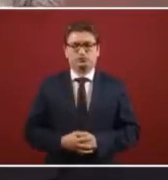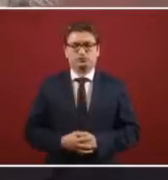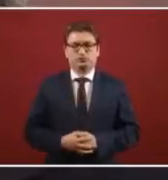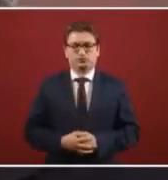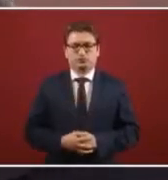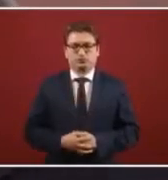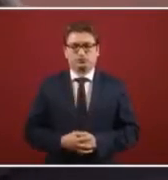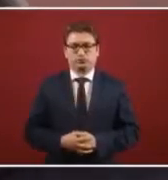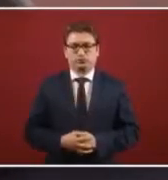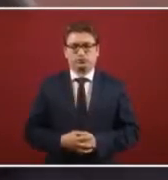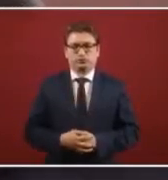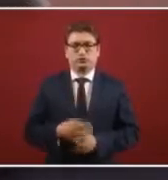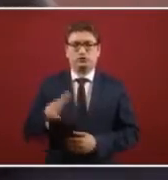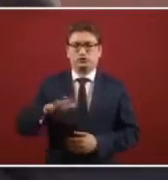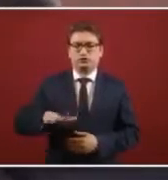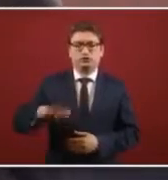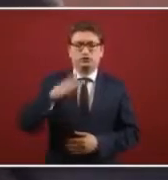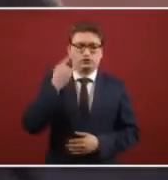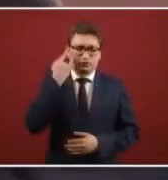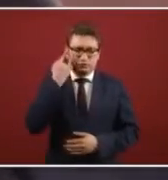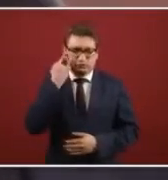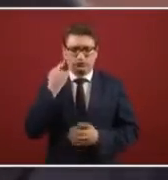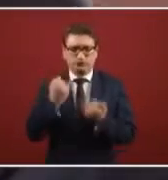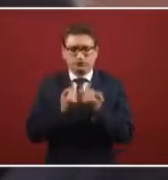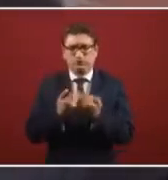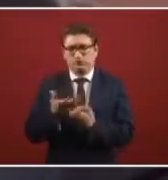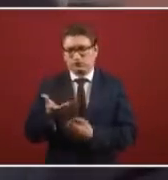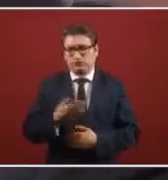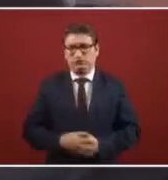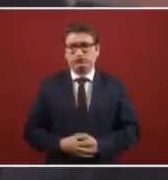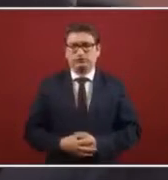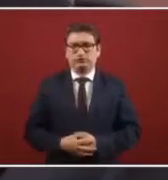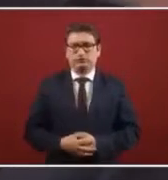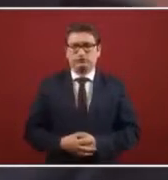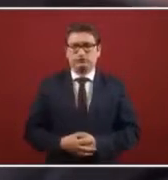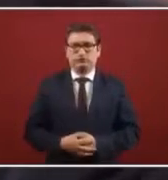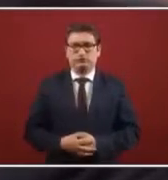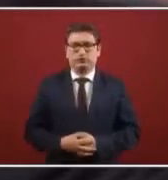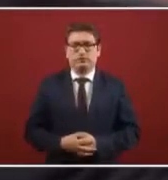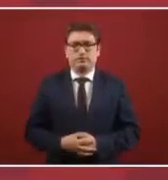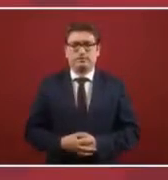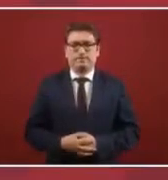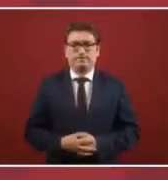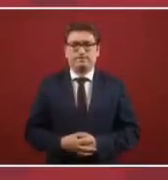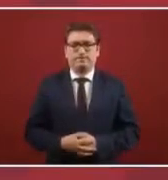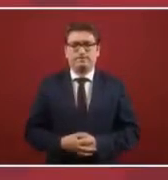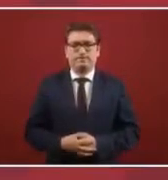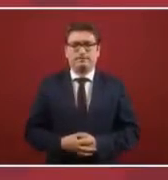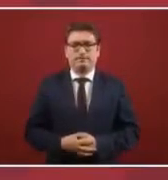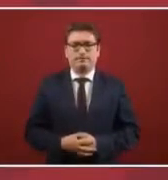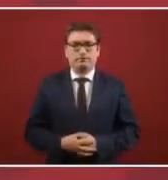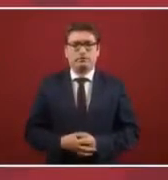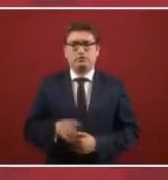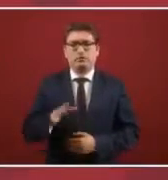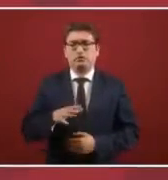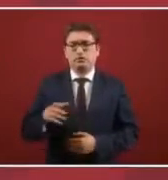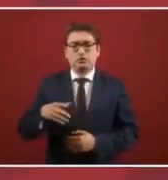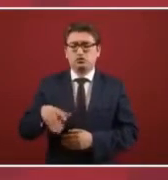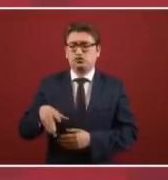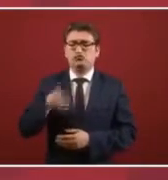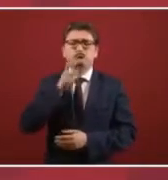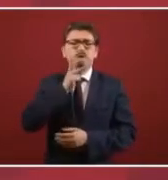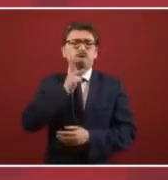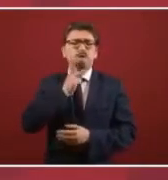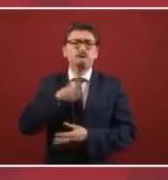de Campeche, from Campeche. y no se les devolvía nada. And they